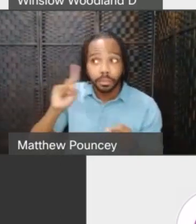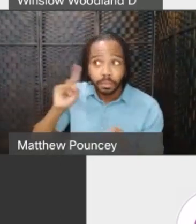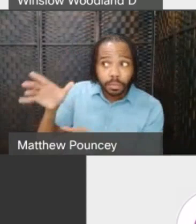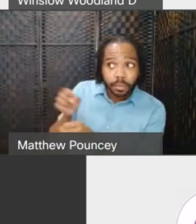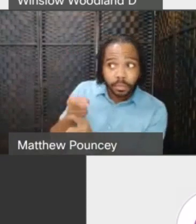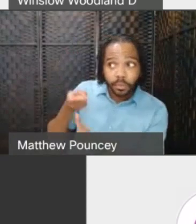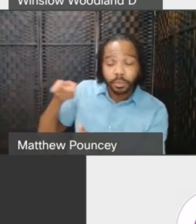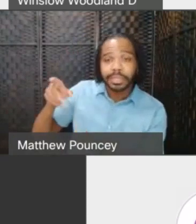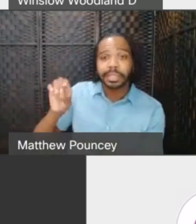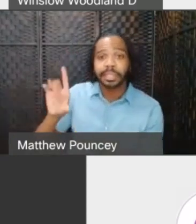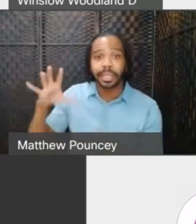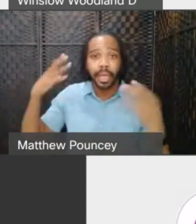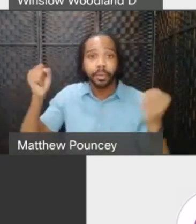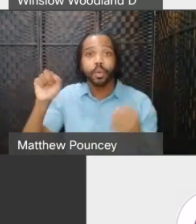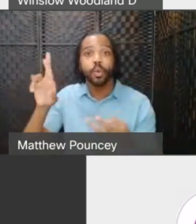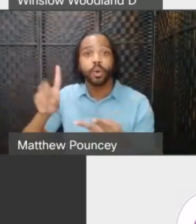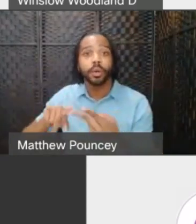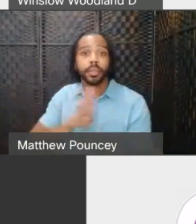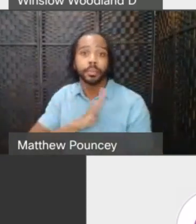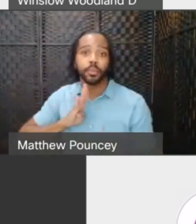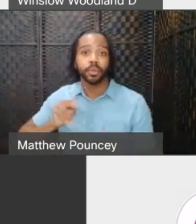Health Board of Nursing?